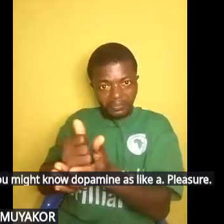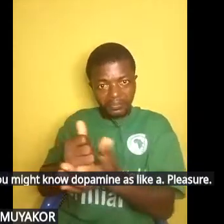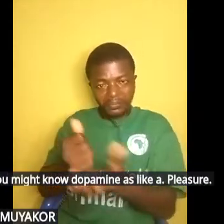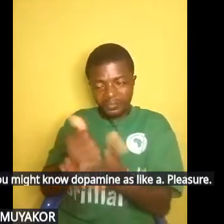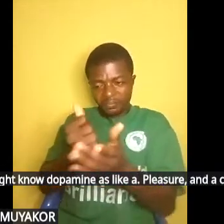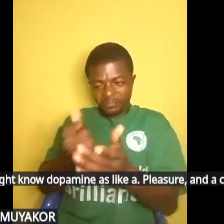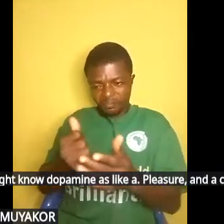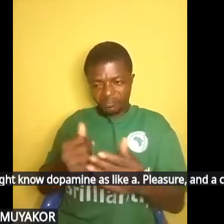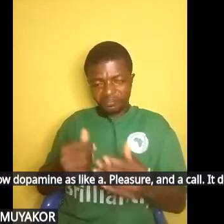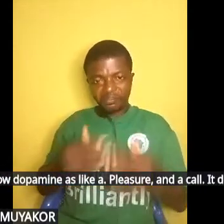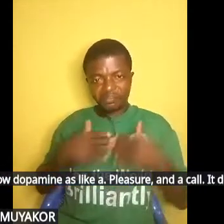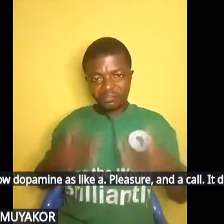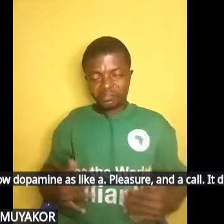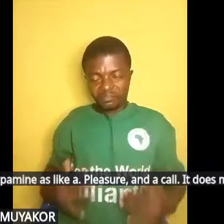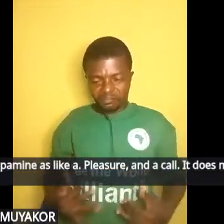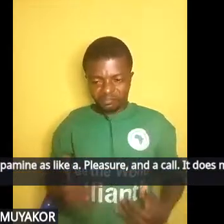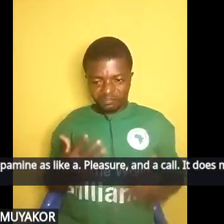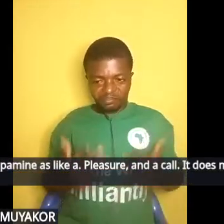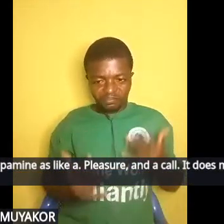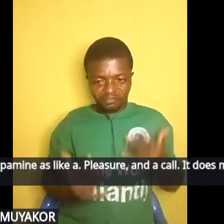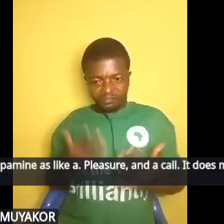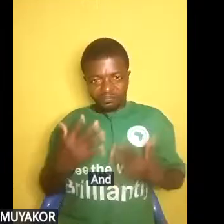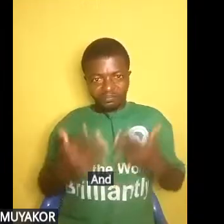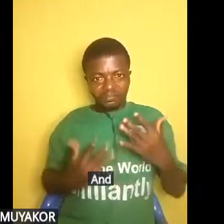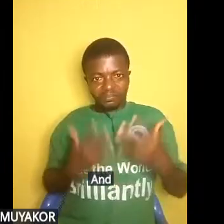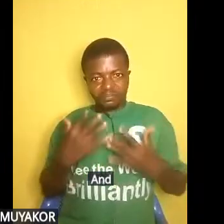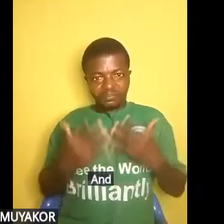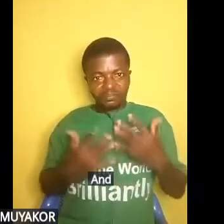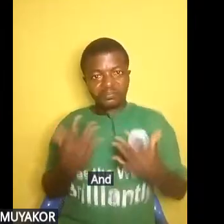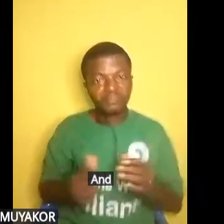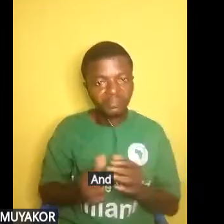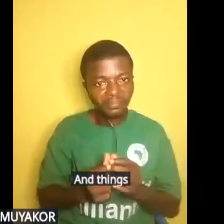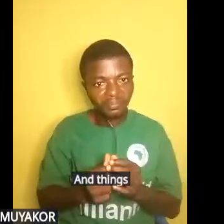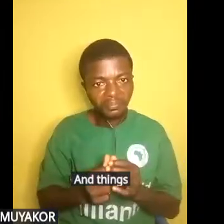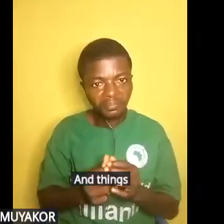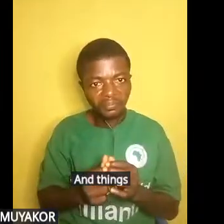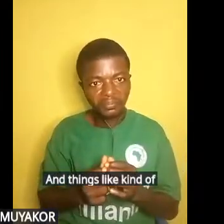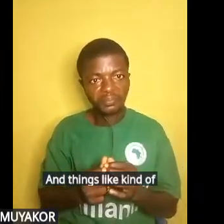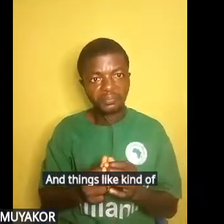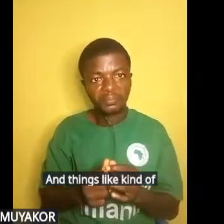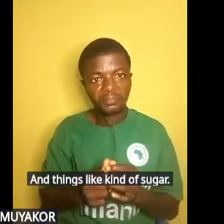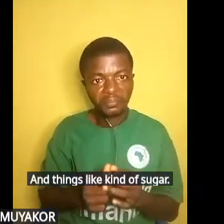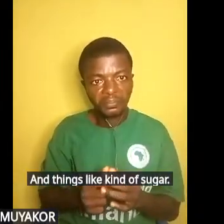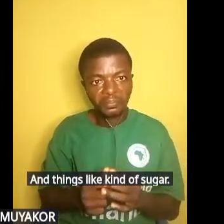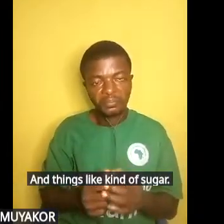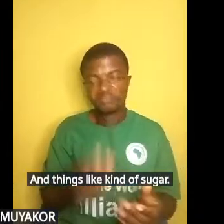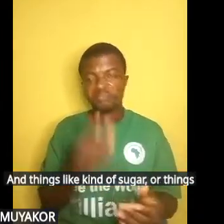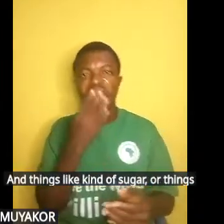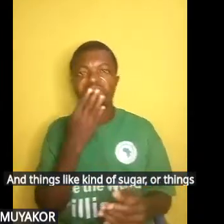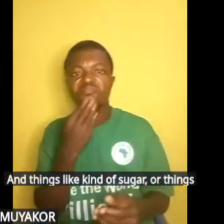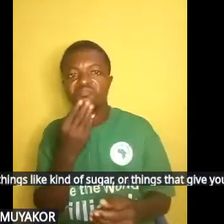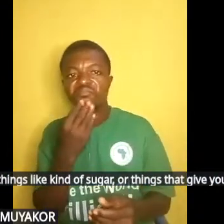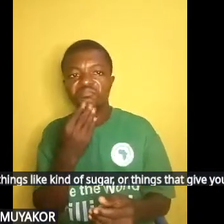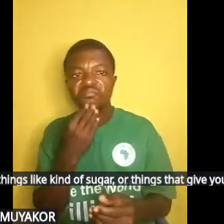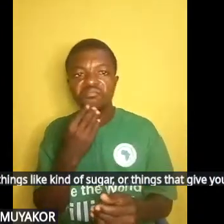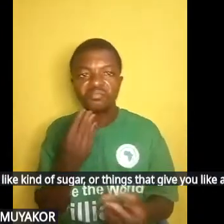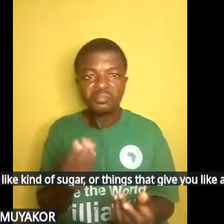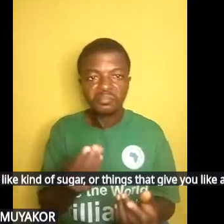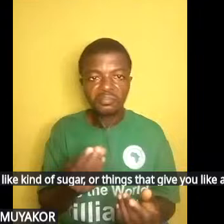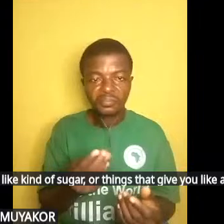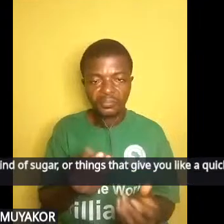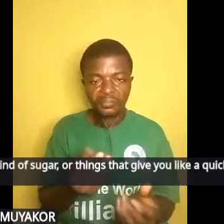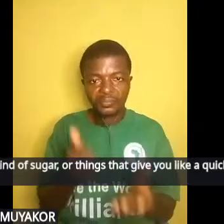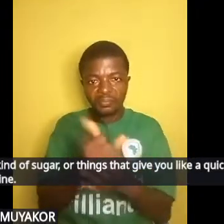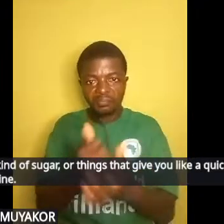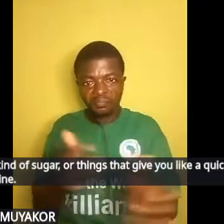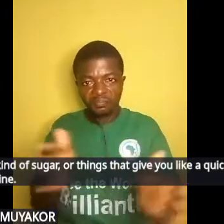It does more than that, though. And things like kind of sugar or things that give you like a quick boost will give you